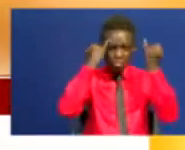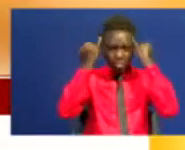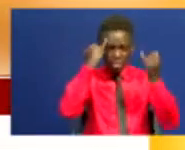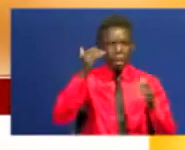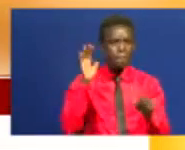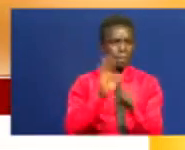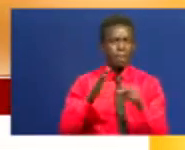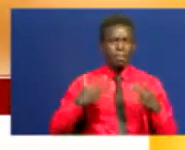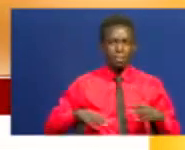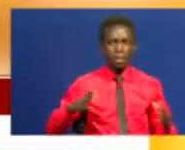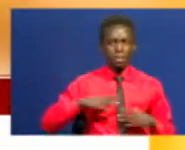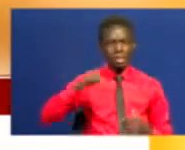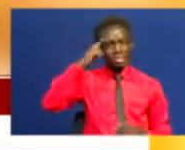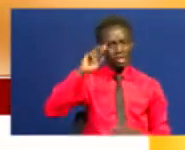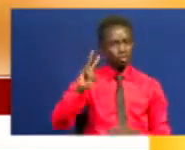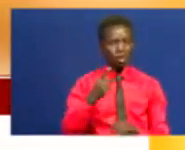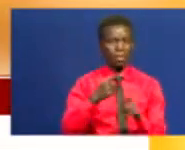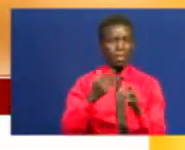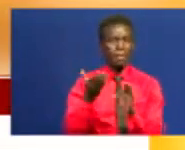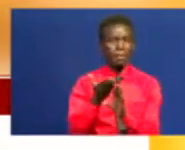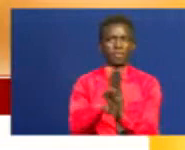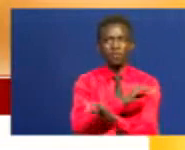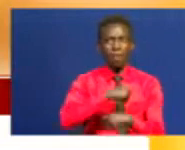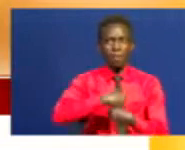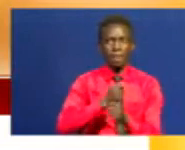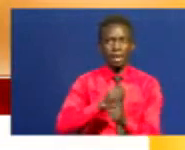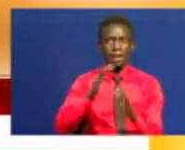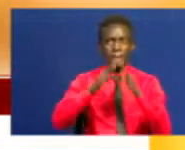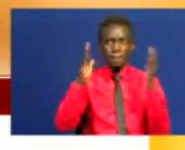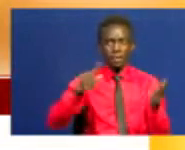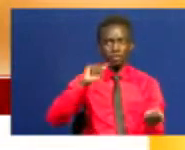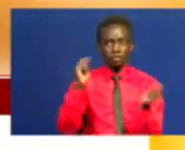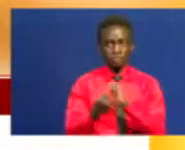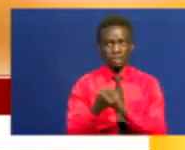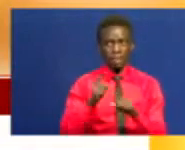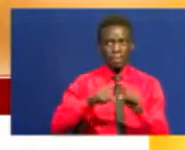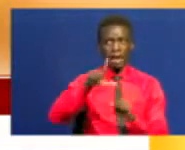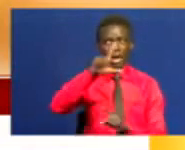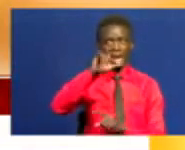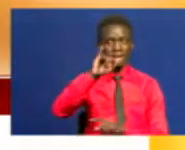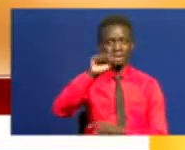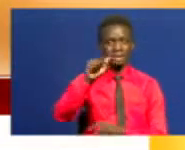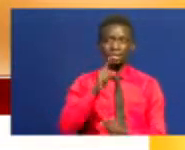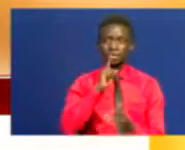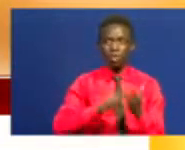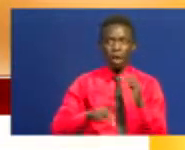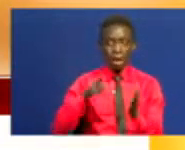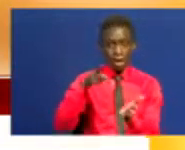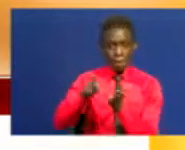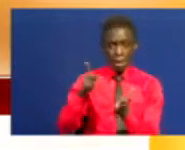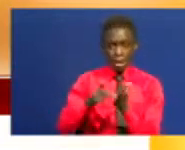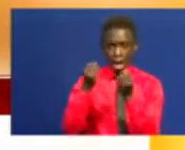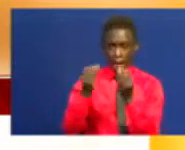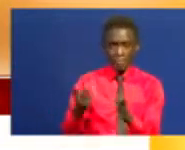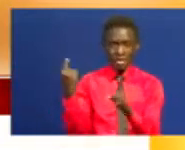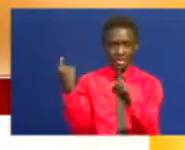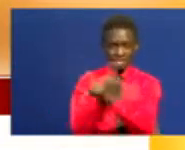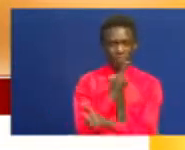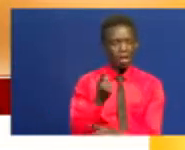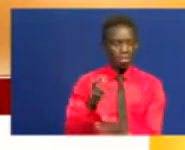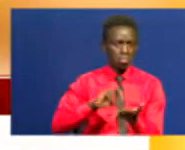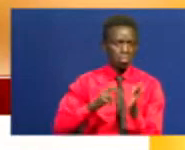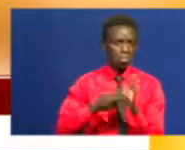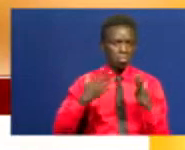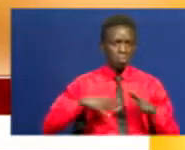think twice before making the big switch. But Lisa from the Safe Movement says price difference may not be a major challenge, like changing